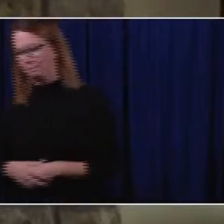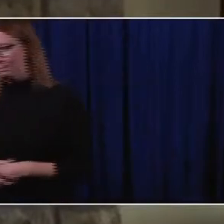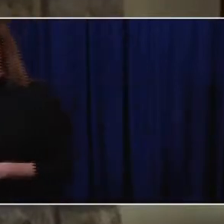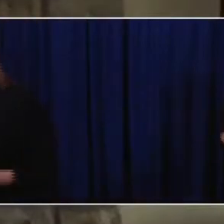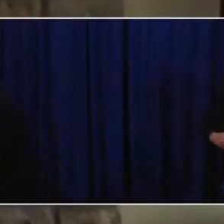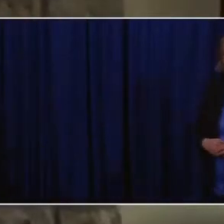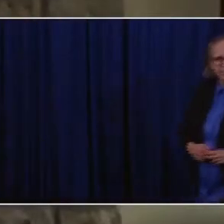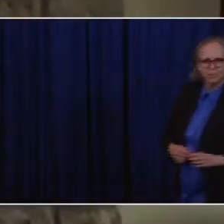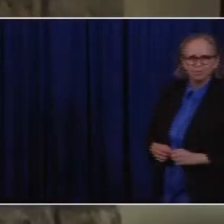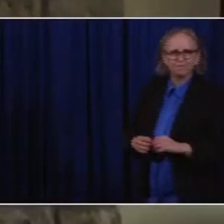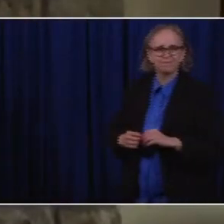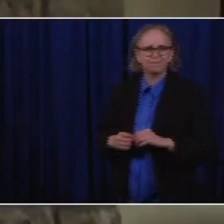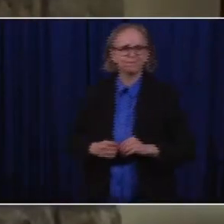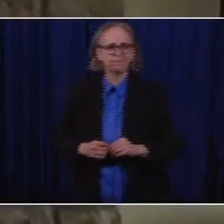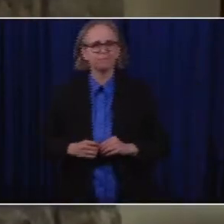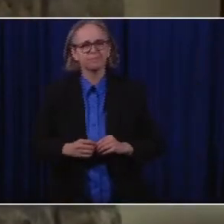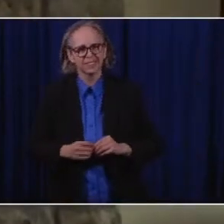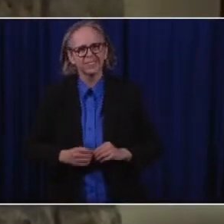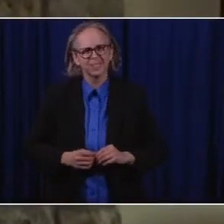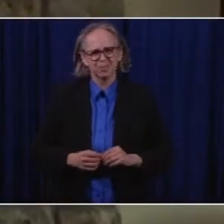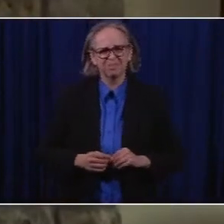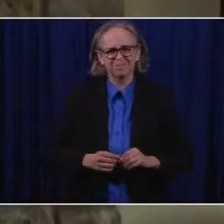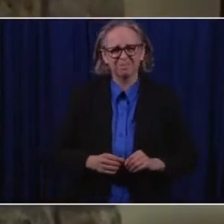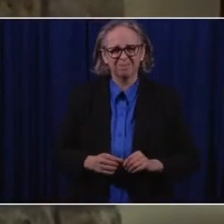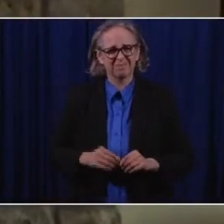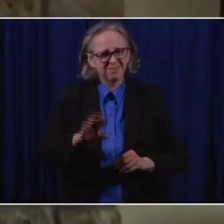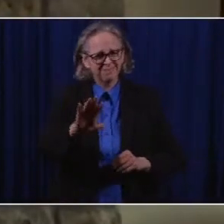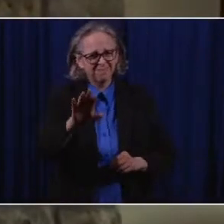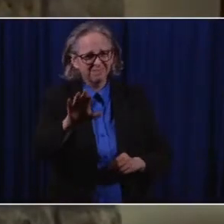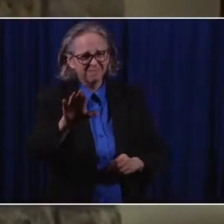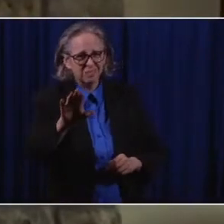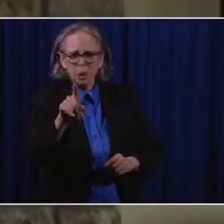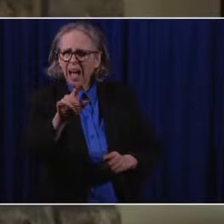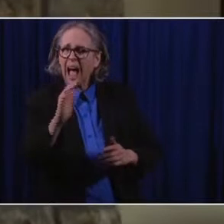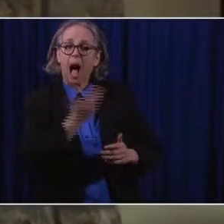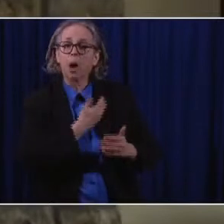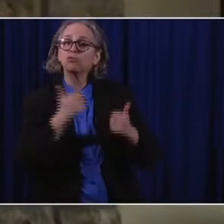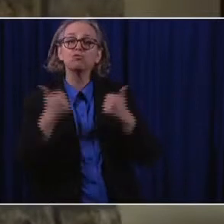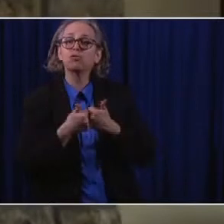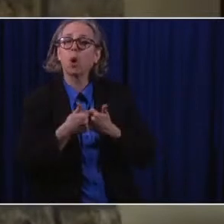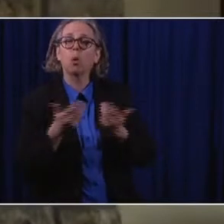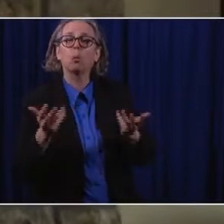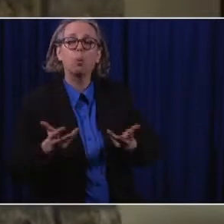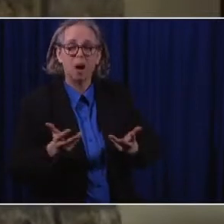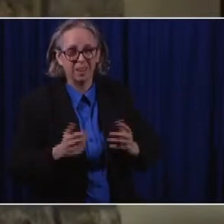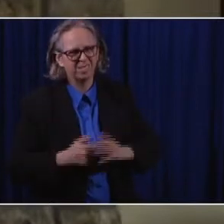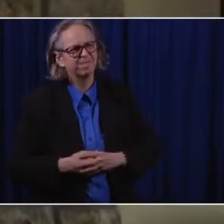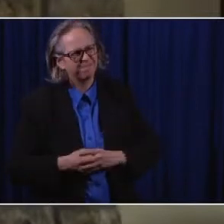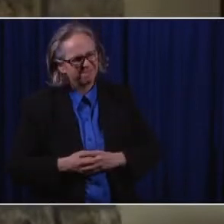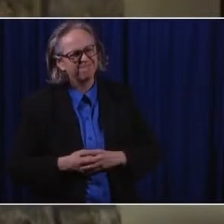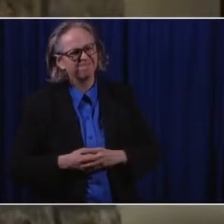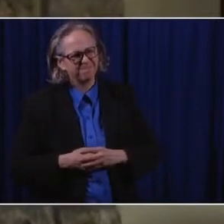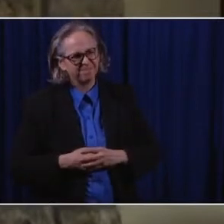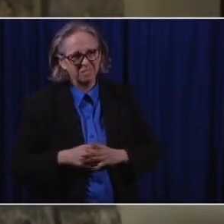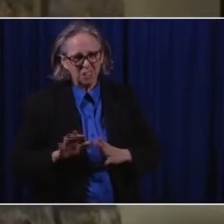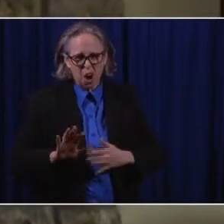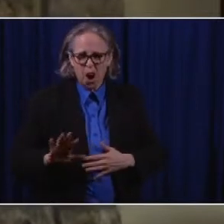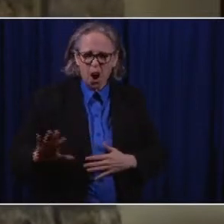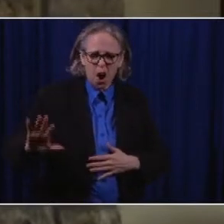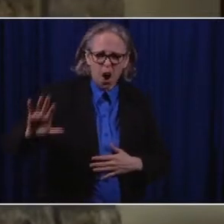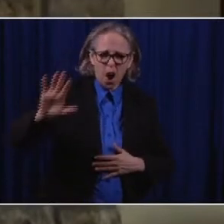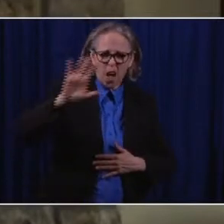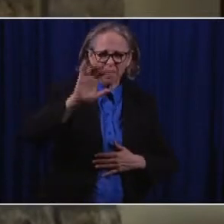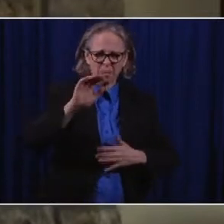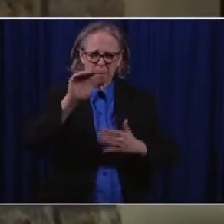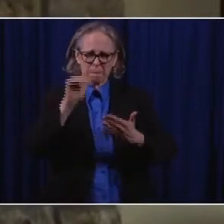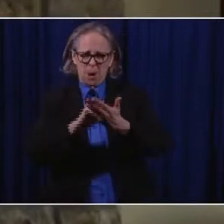Well, part of our challenge is that we have the whole northern part of the country that is red hot at this point, with very few